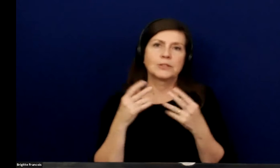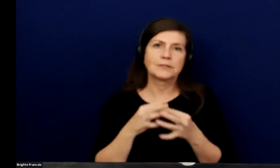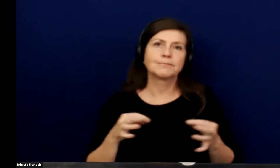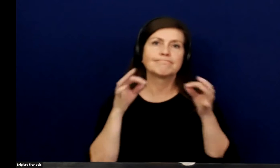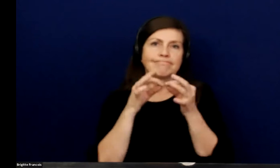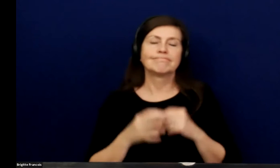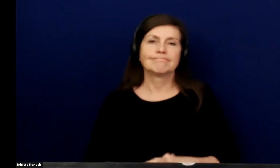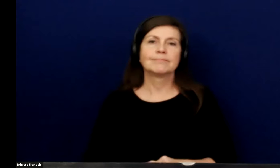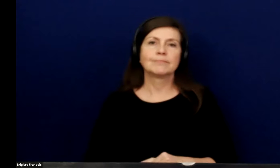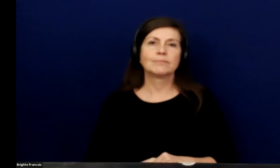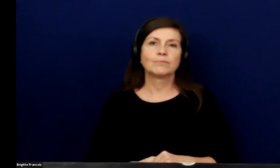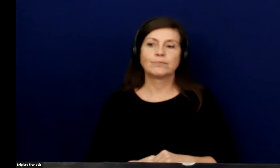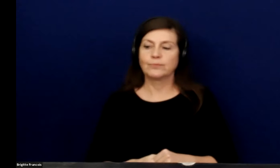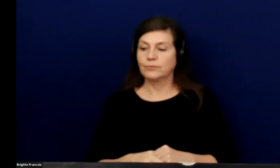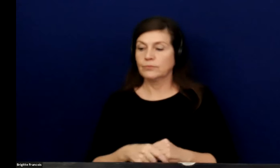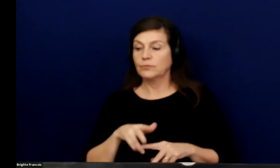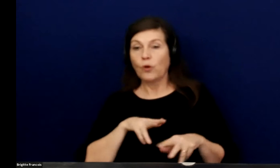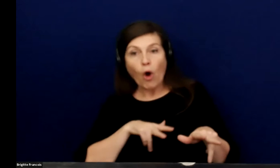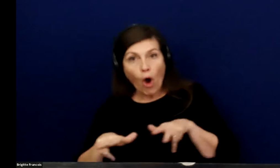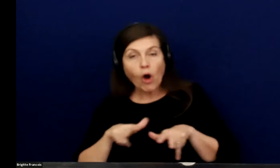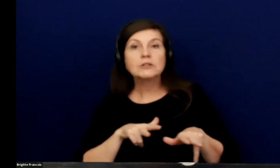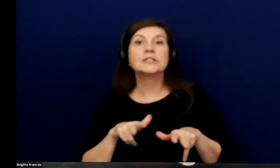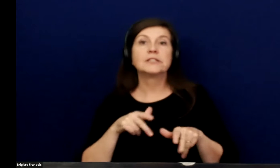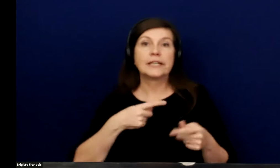policymakers, organizations, and branch